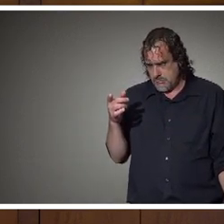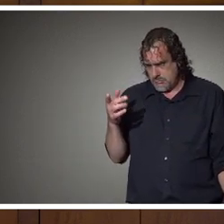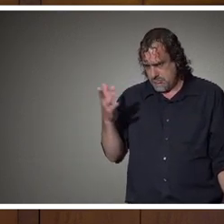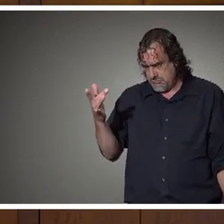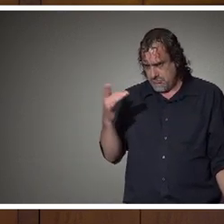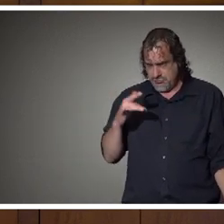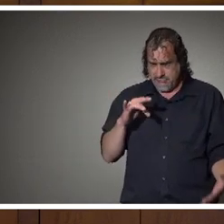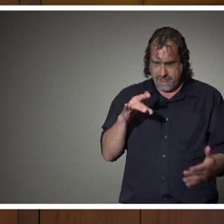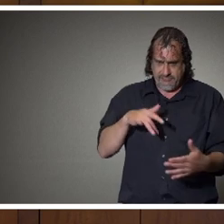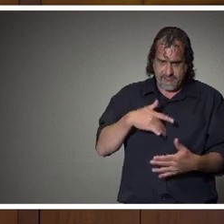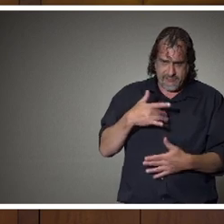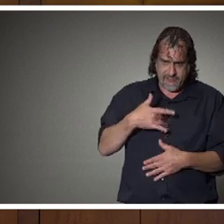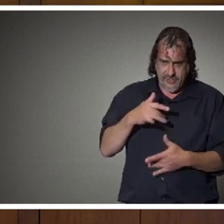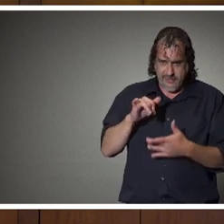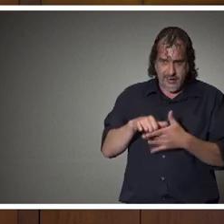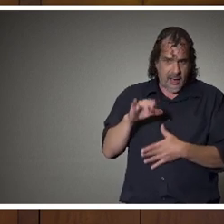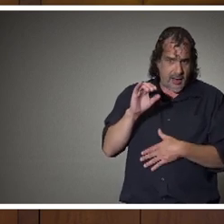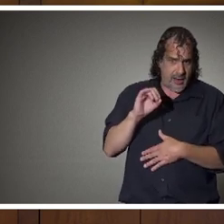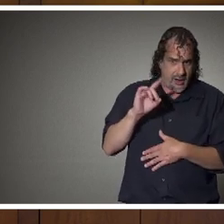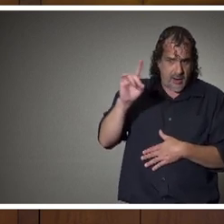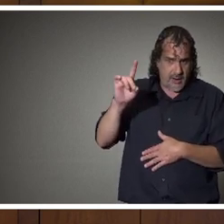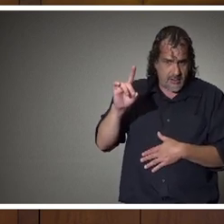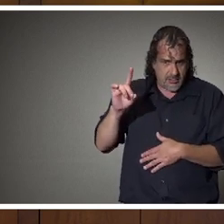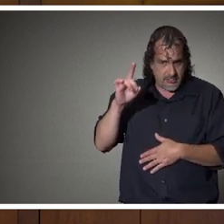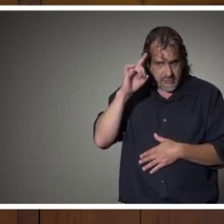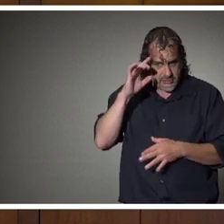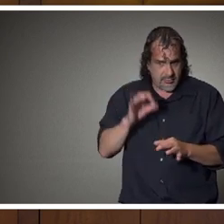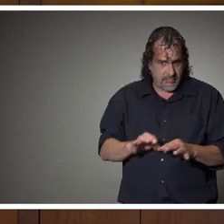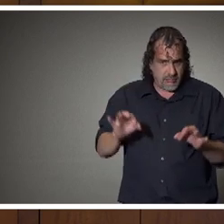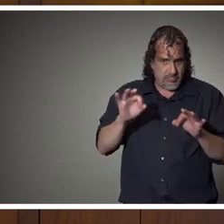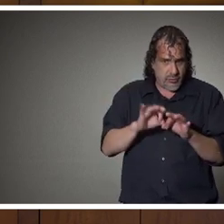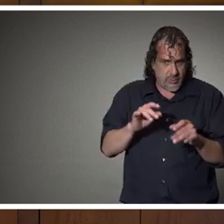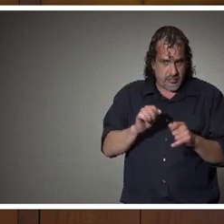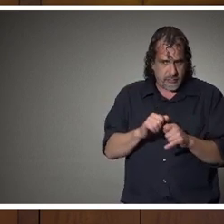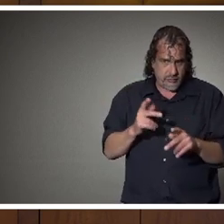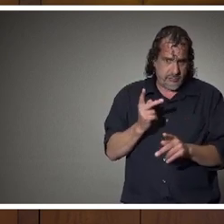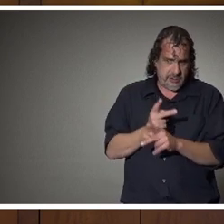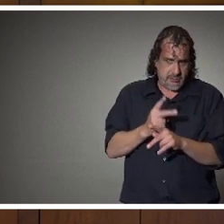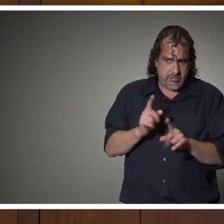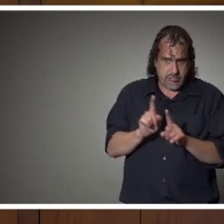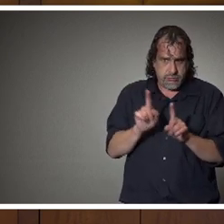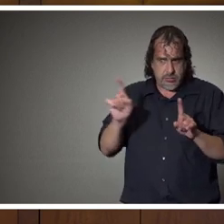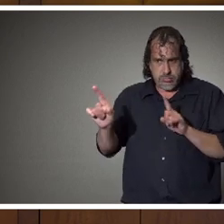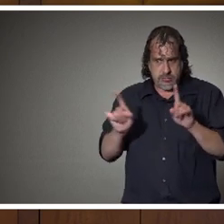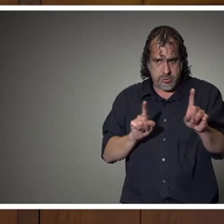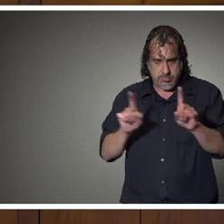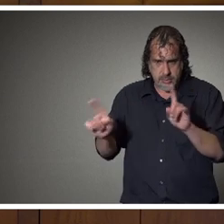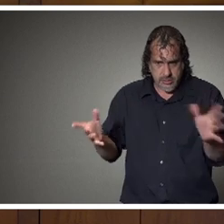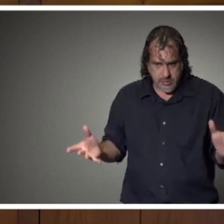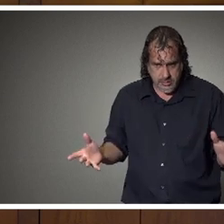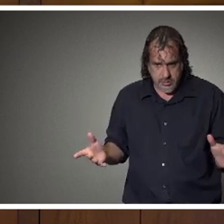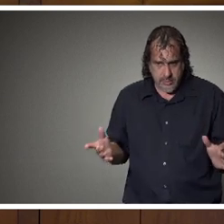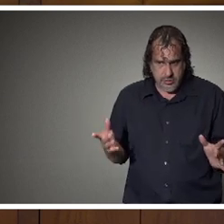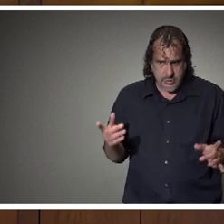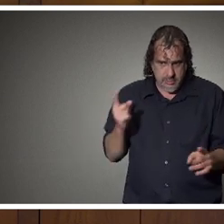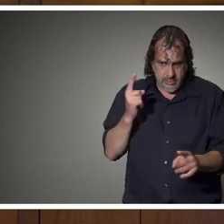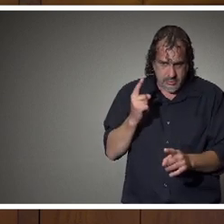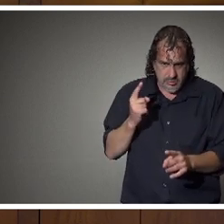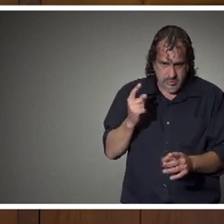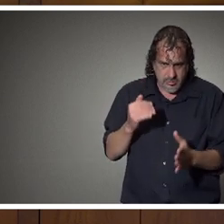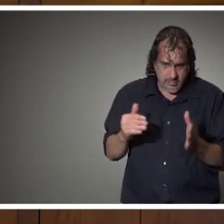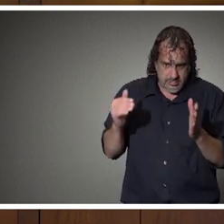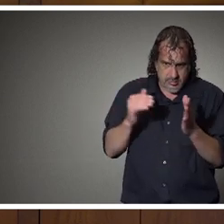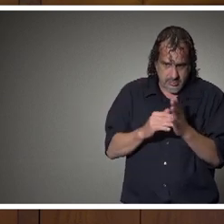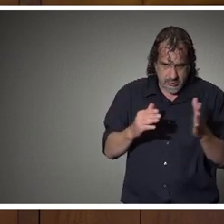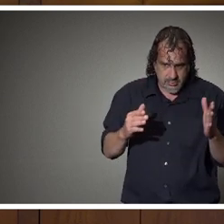we've heard how important that is relative to containing this virus? And how would you approach that? If social distancing is again